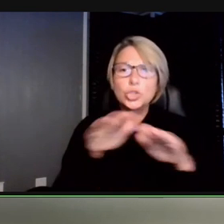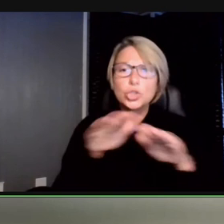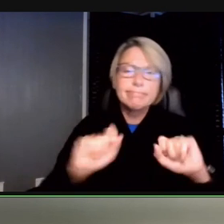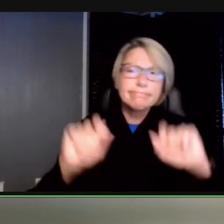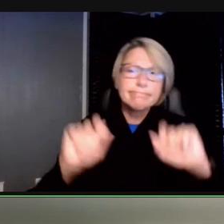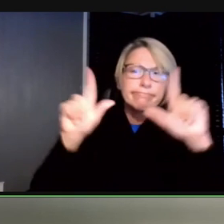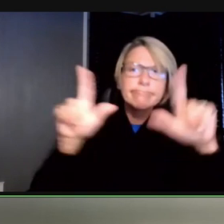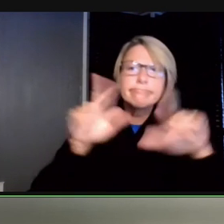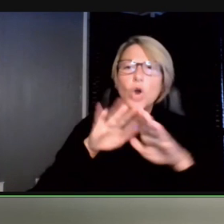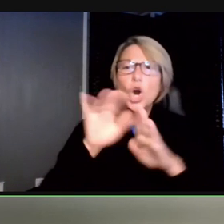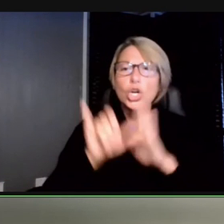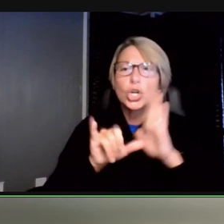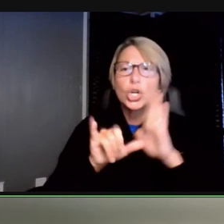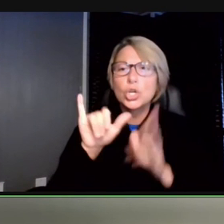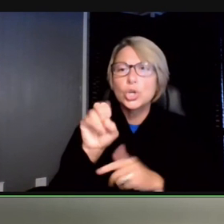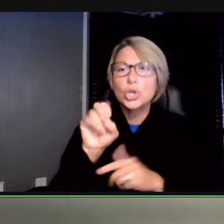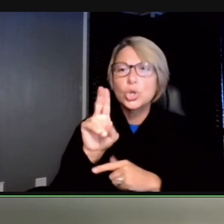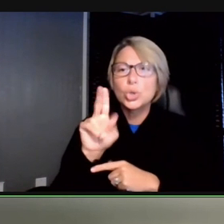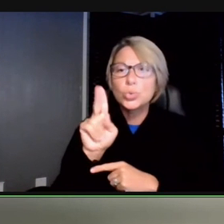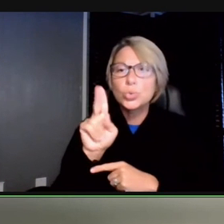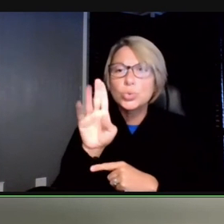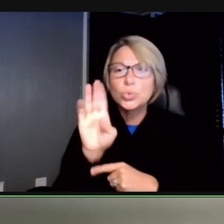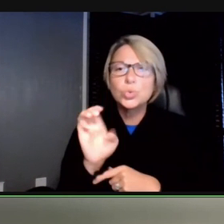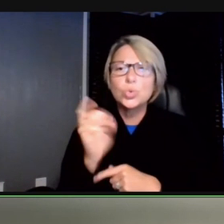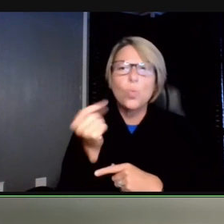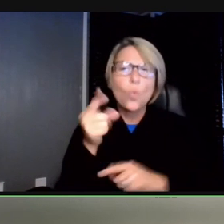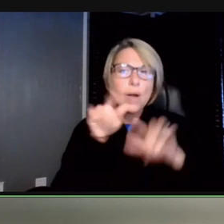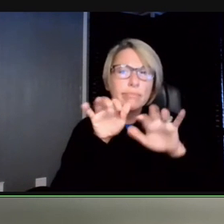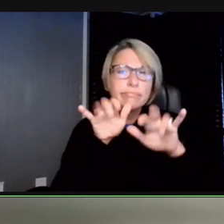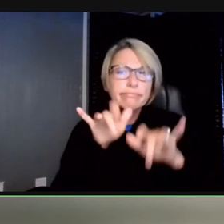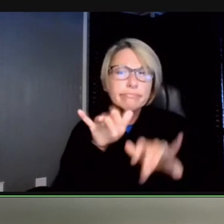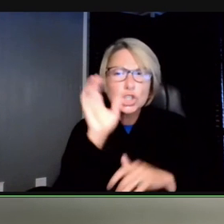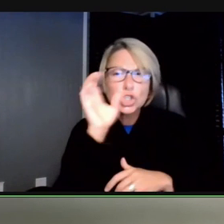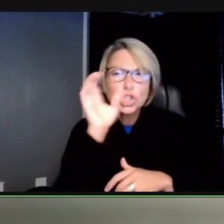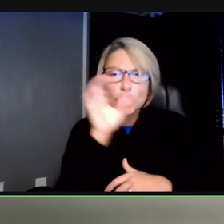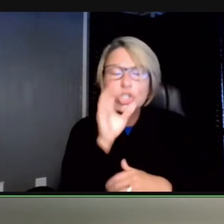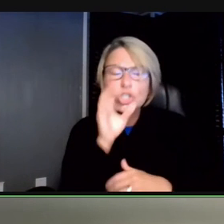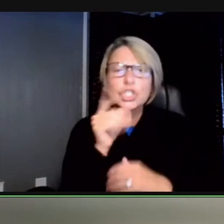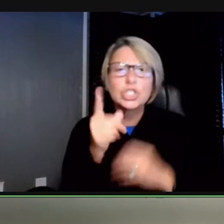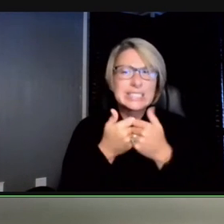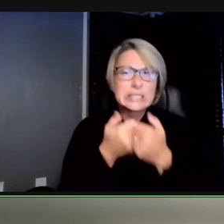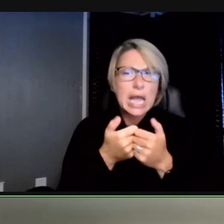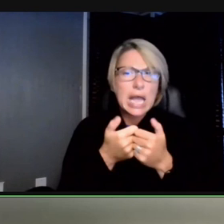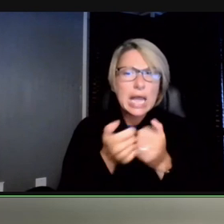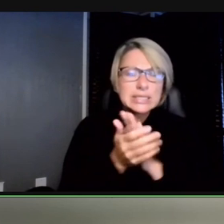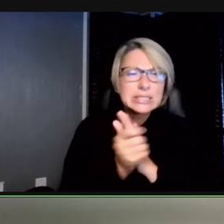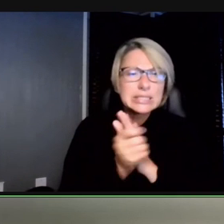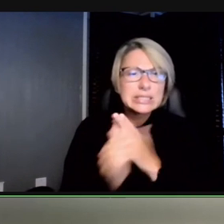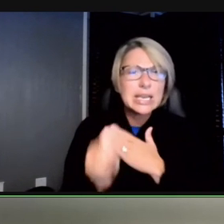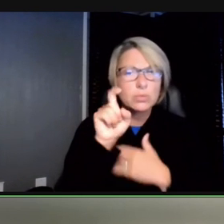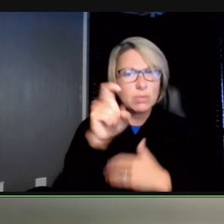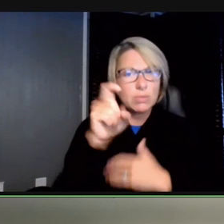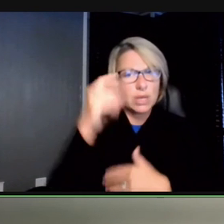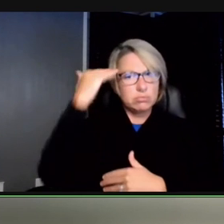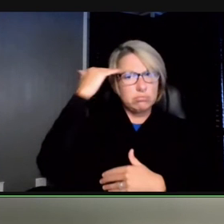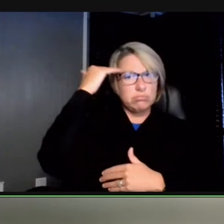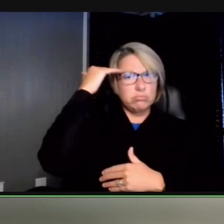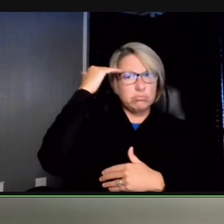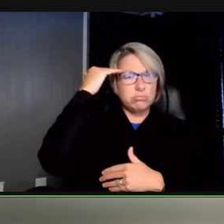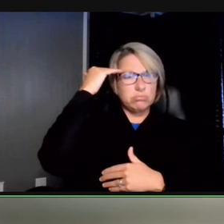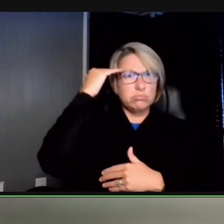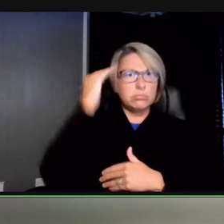what they are searching, what are their texting skills, etc., just to be aware.